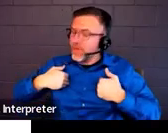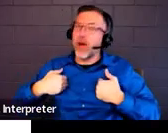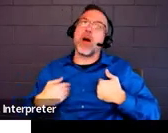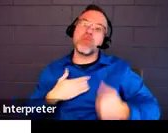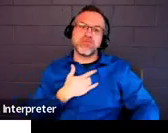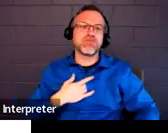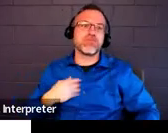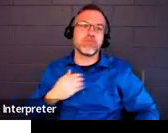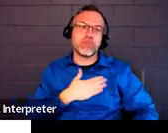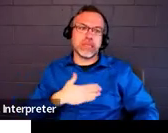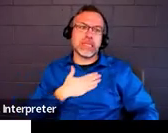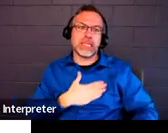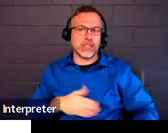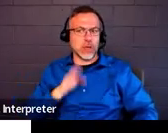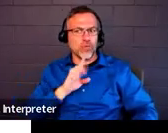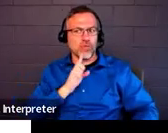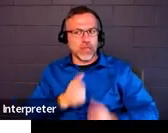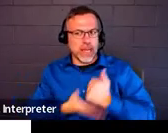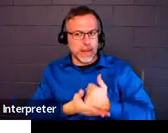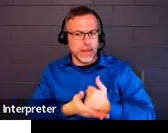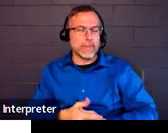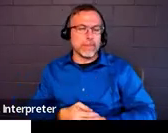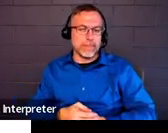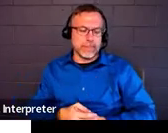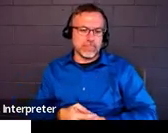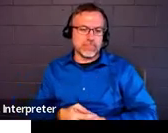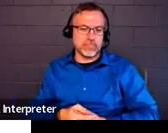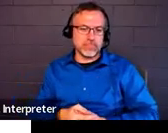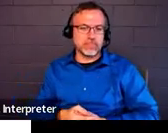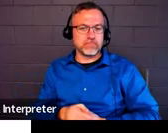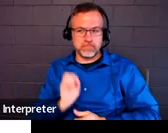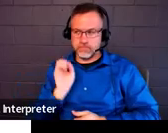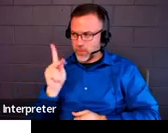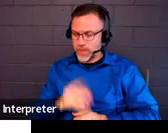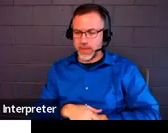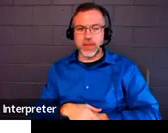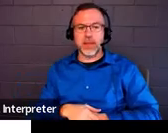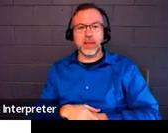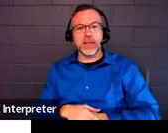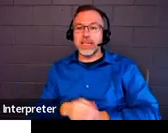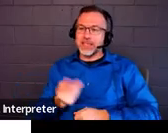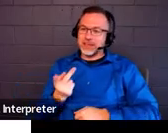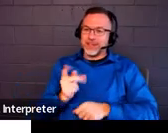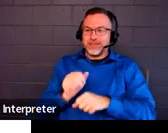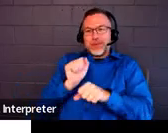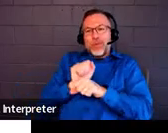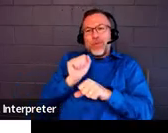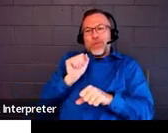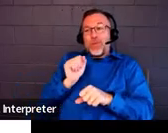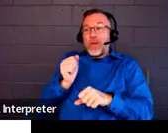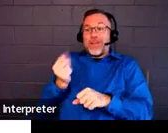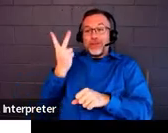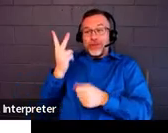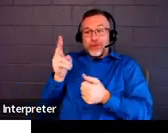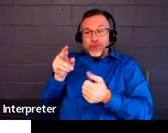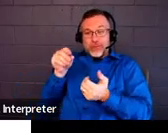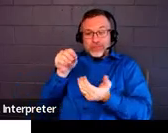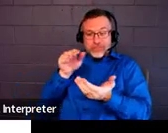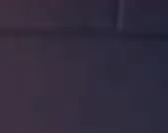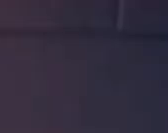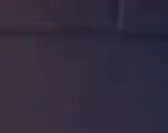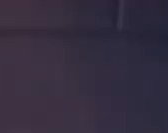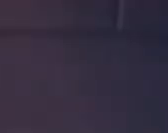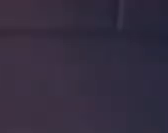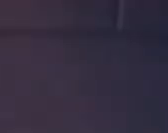so helpful. Okay. This is an example of working on two different documents and not everything gets